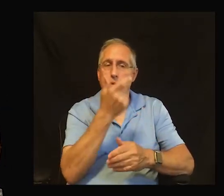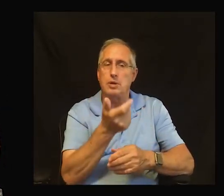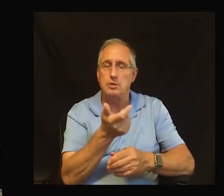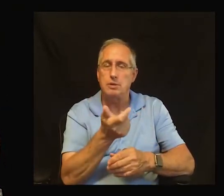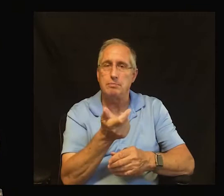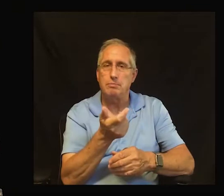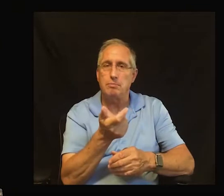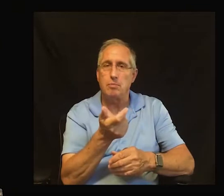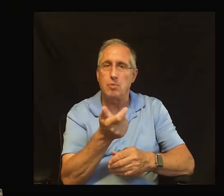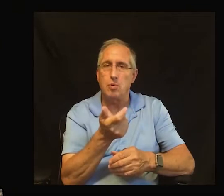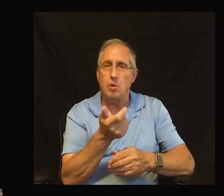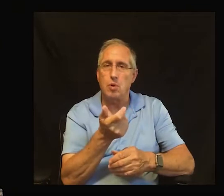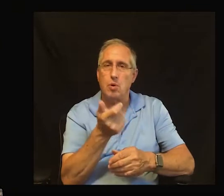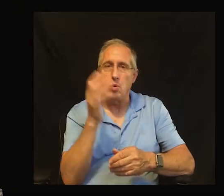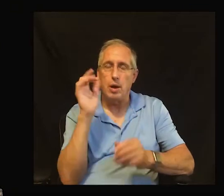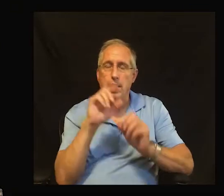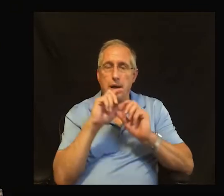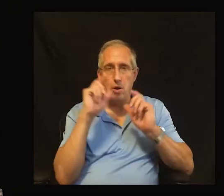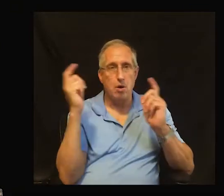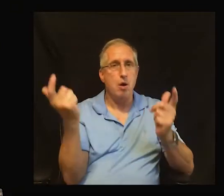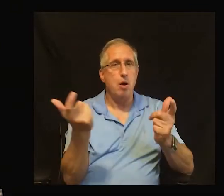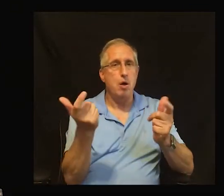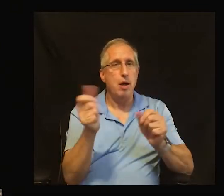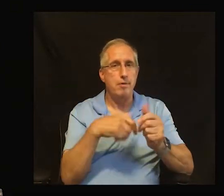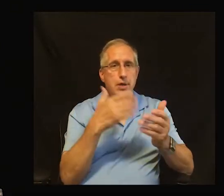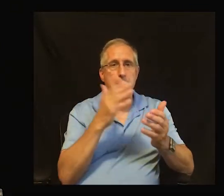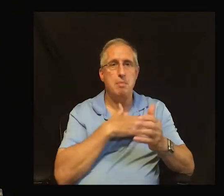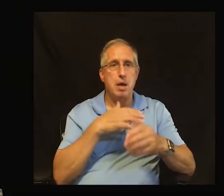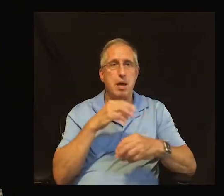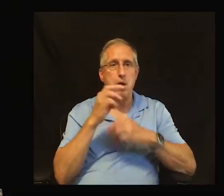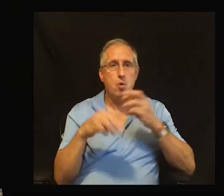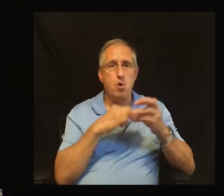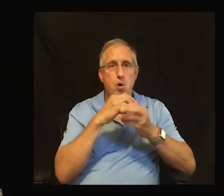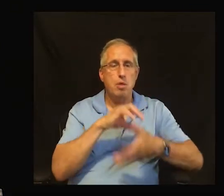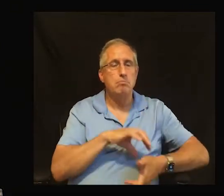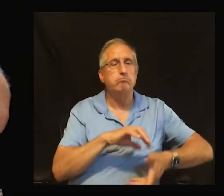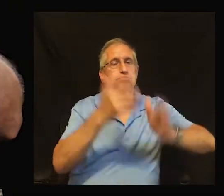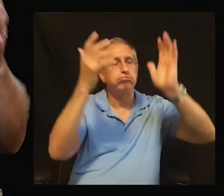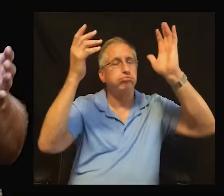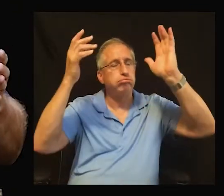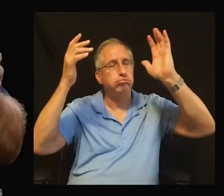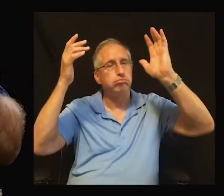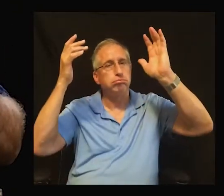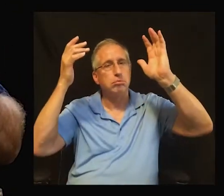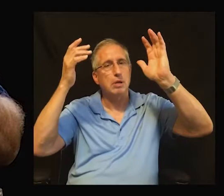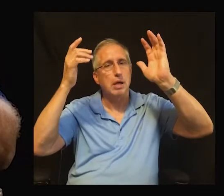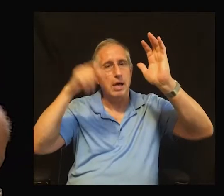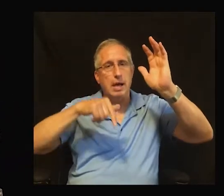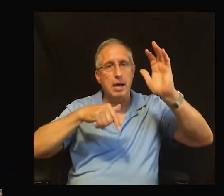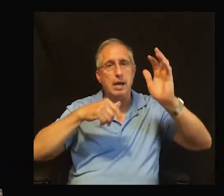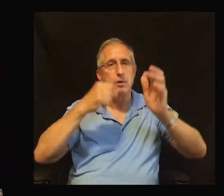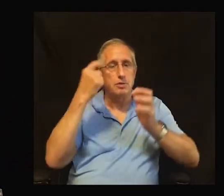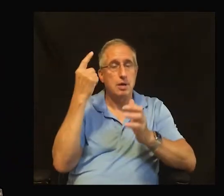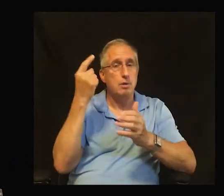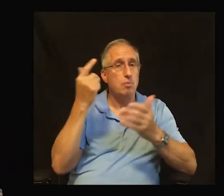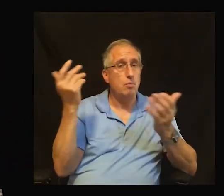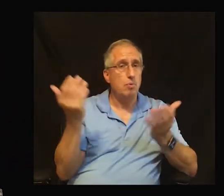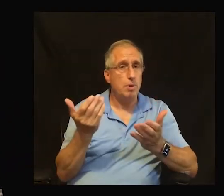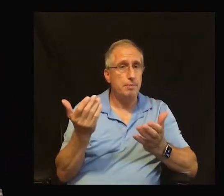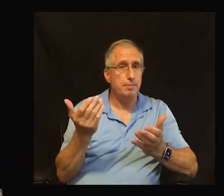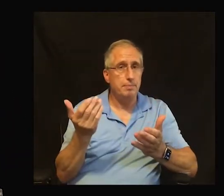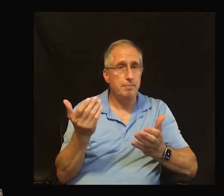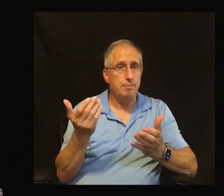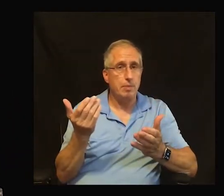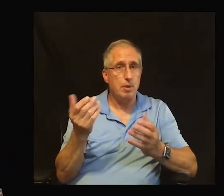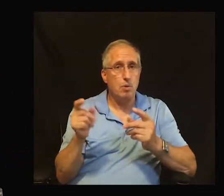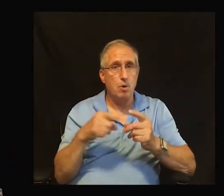watching. Because he's saying, in all, when everything in my world is going wrong, here's what I've come to